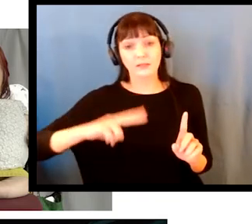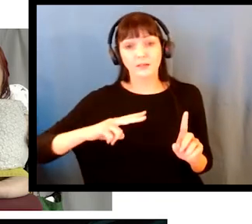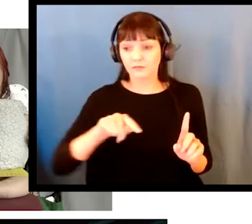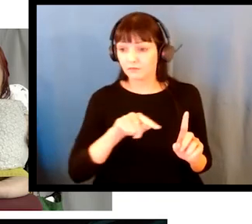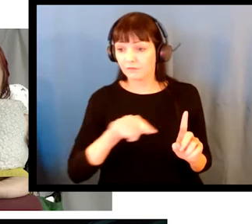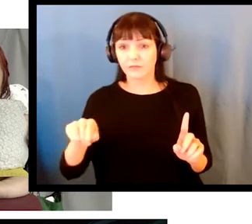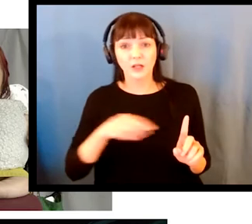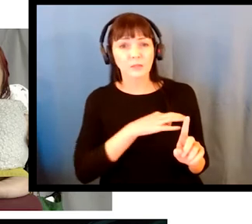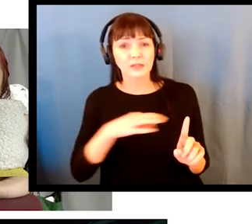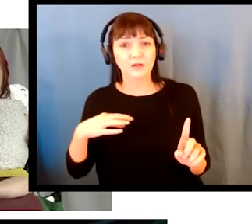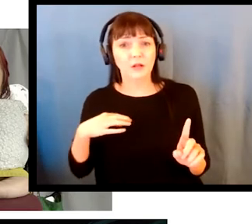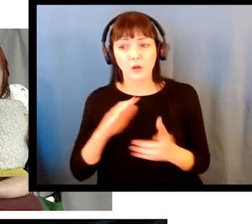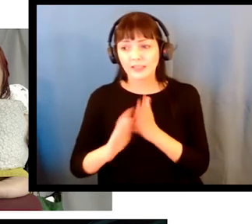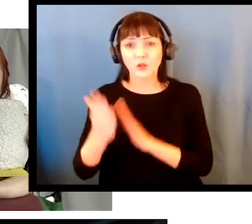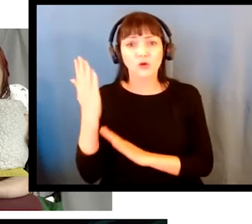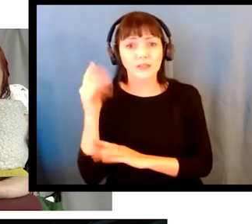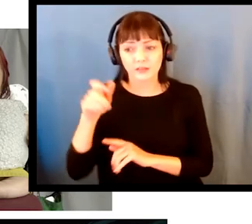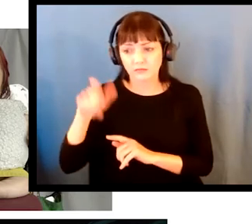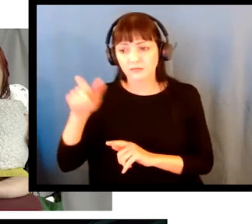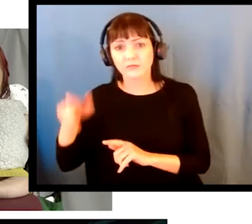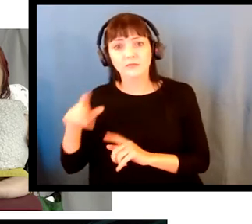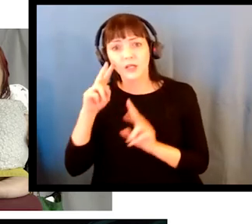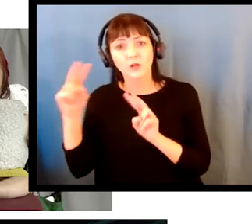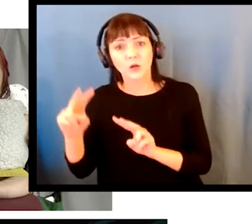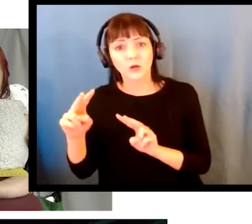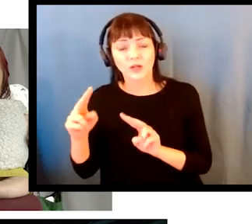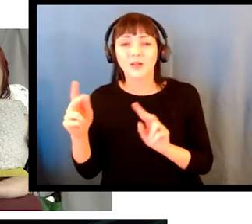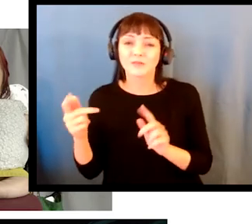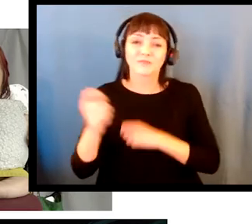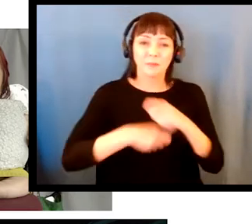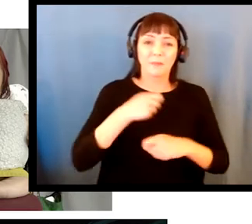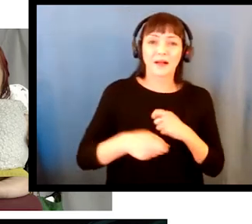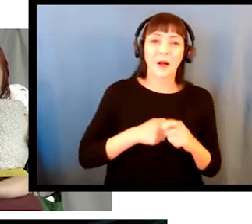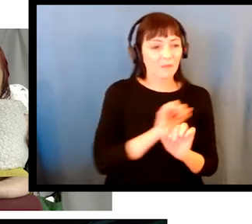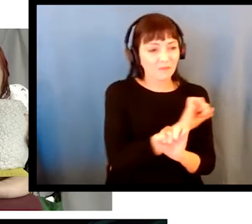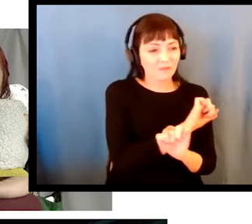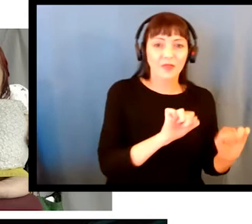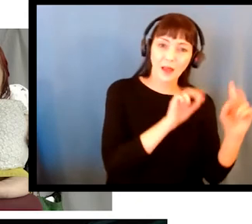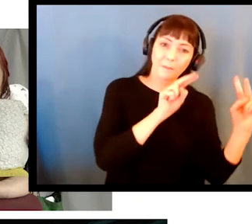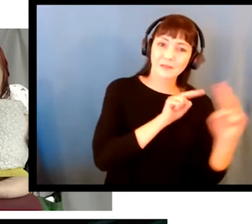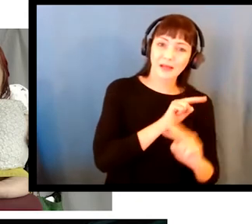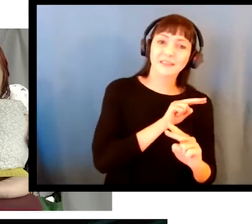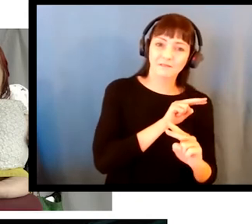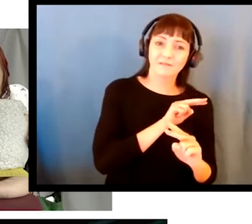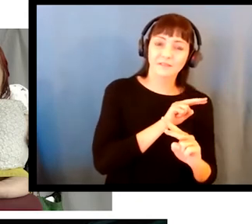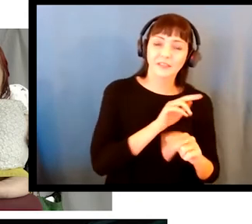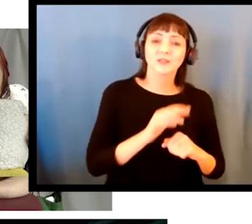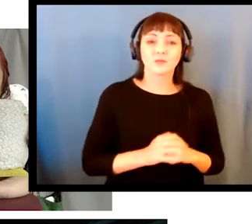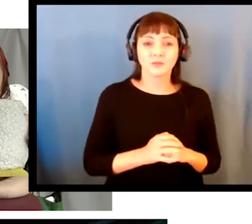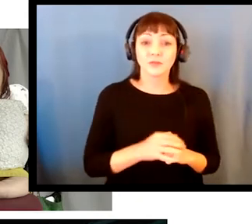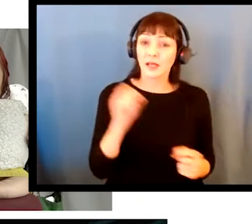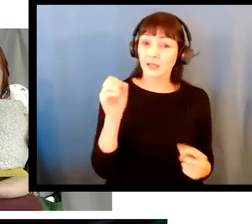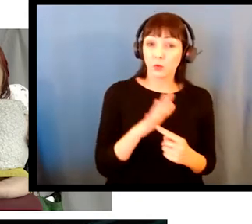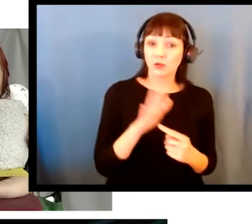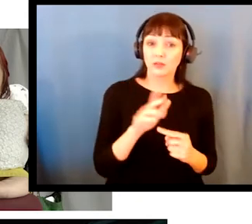clinicians or historians of medicine were re-examined from the perspectives of artists with lived experience of disability, and importantly,